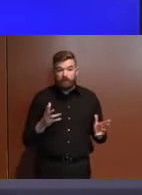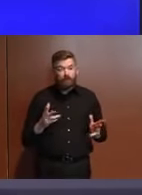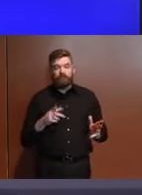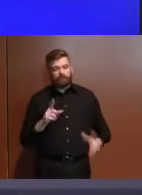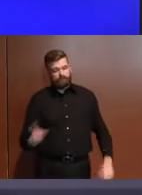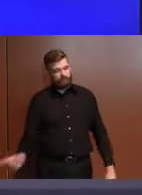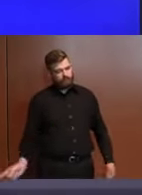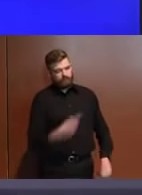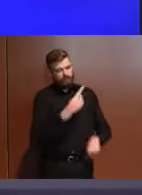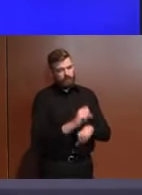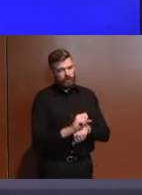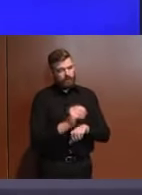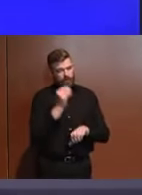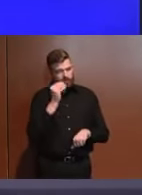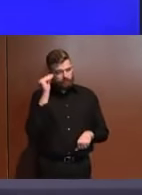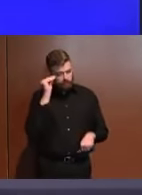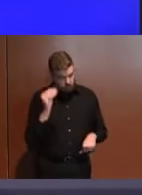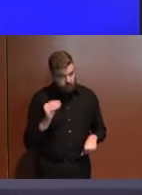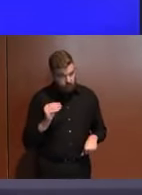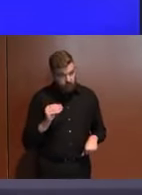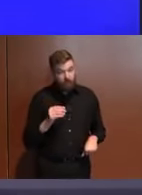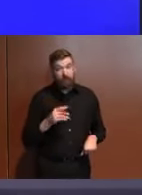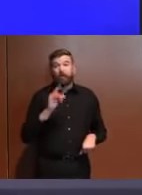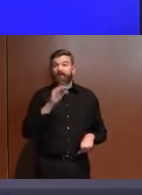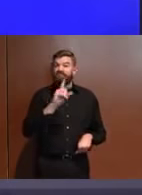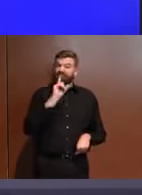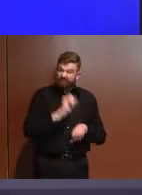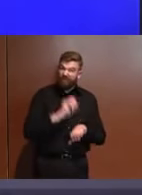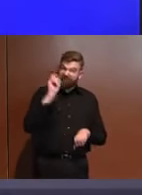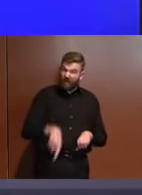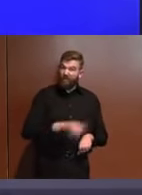that's enforced, period. Brett, anything?